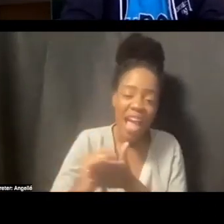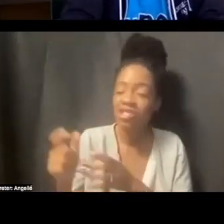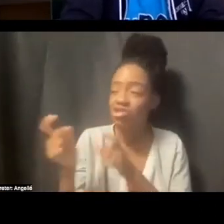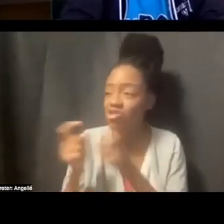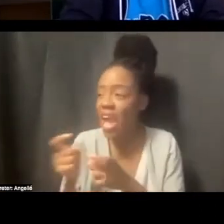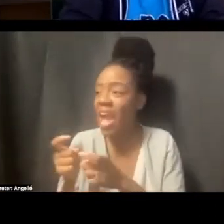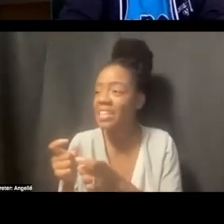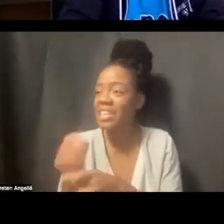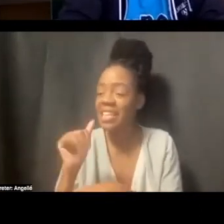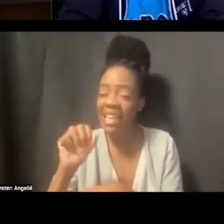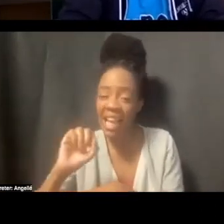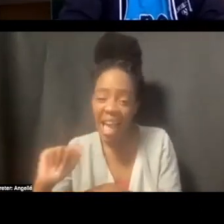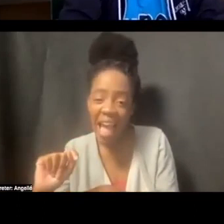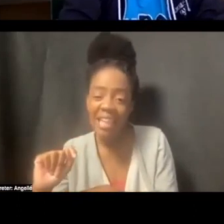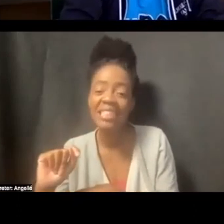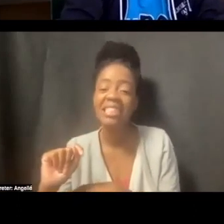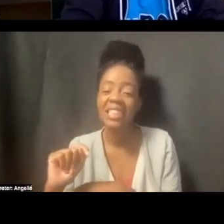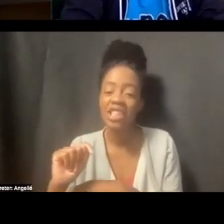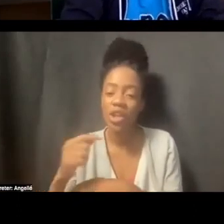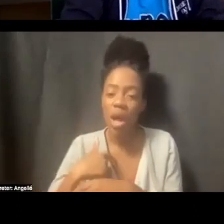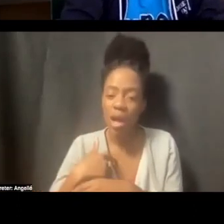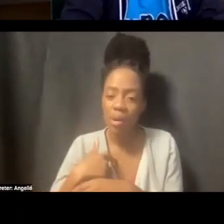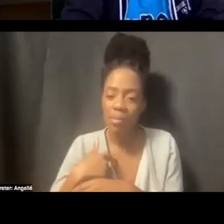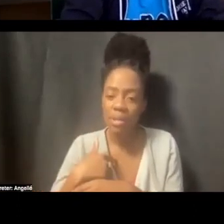doing a lot of that in LA and it's very, very exciting.